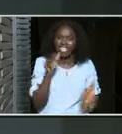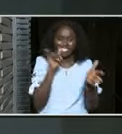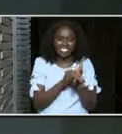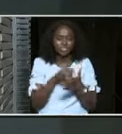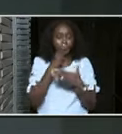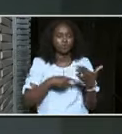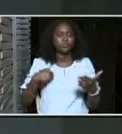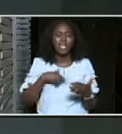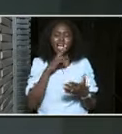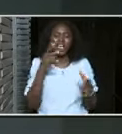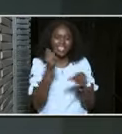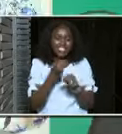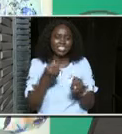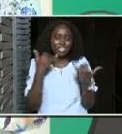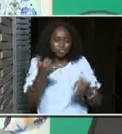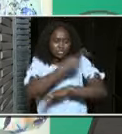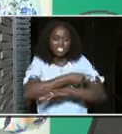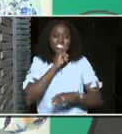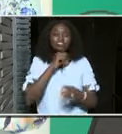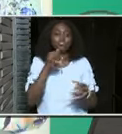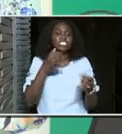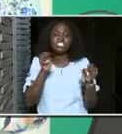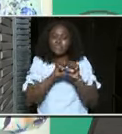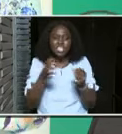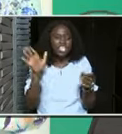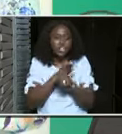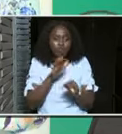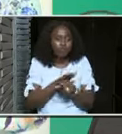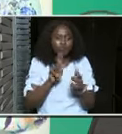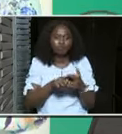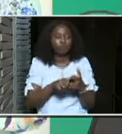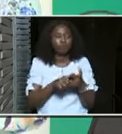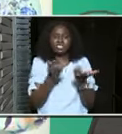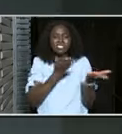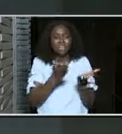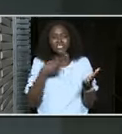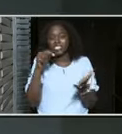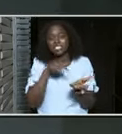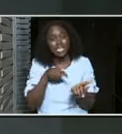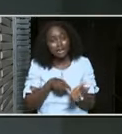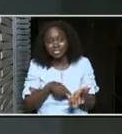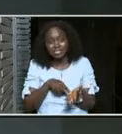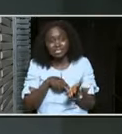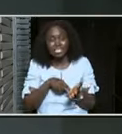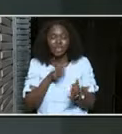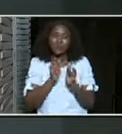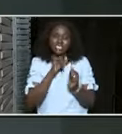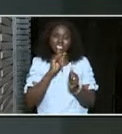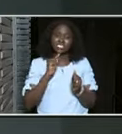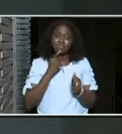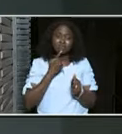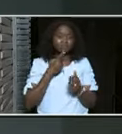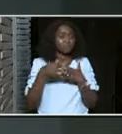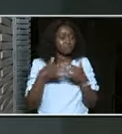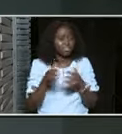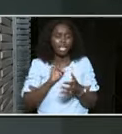what we are getting today is not even enough to service the debt, which is a special circumstance. Mm-hmm. And I believe we will come to